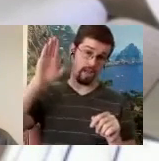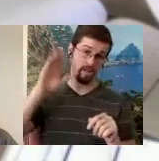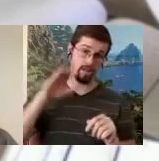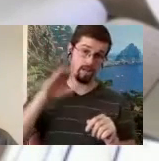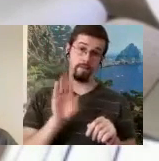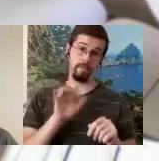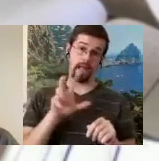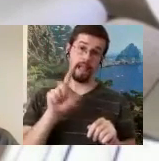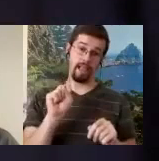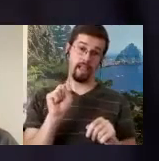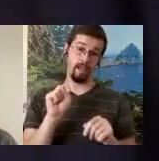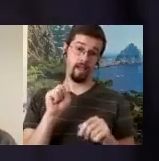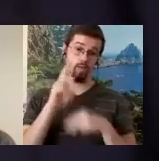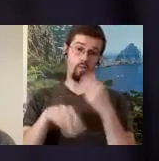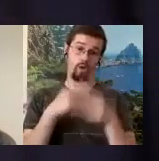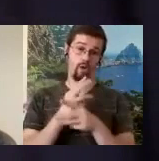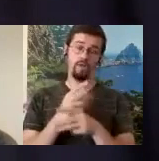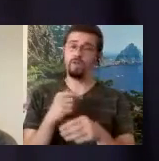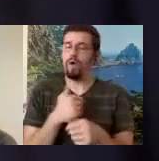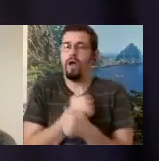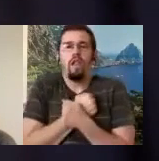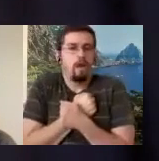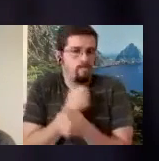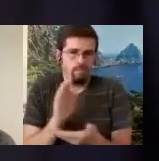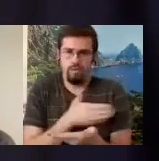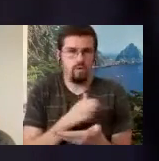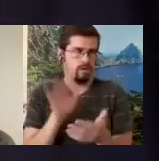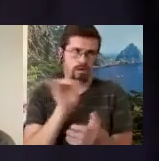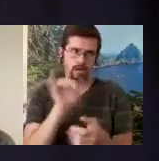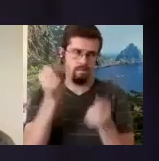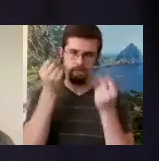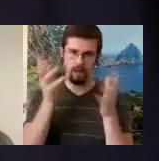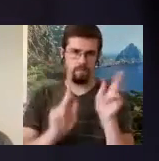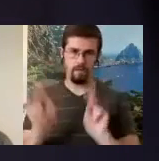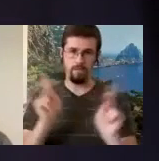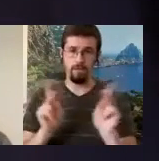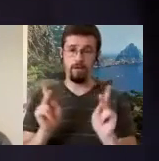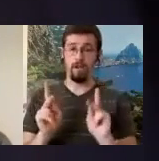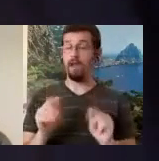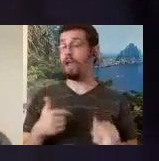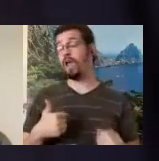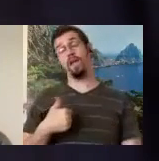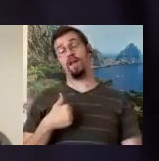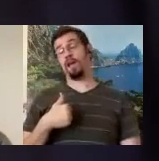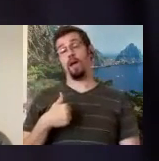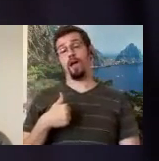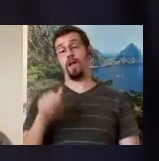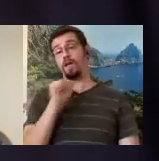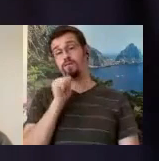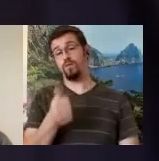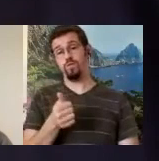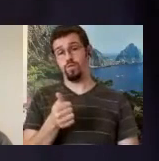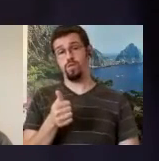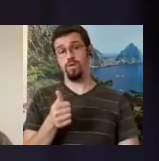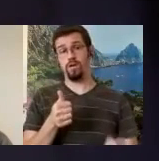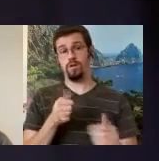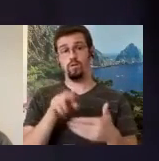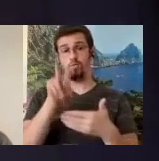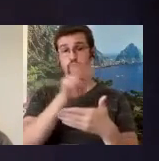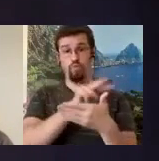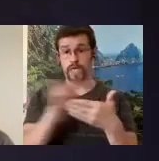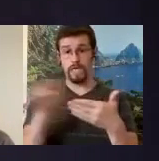do. And even though I don't actually read a musical score, I certainly do work with them when I did dance